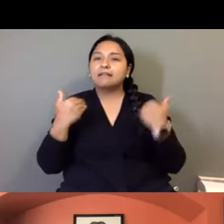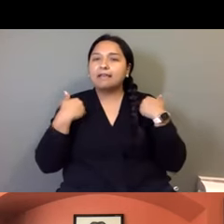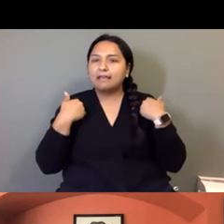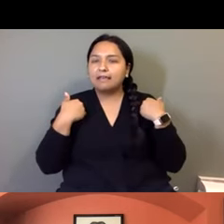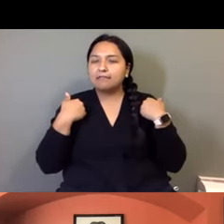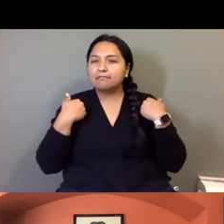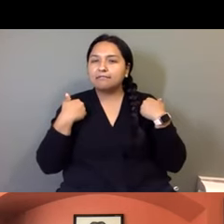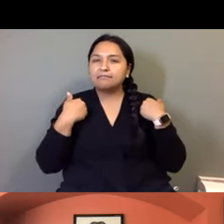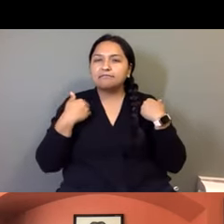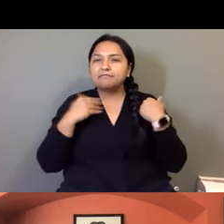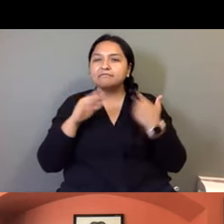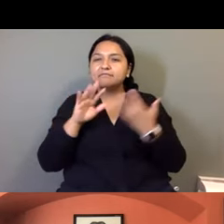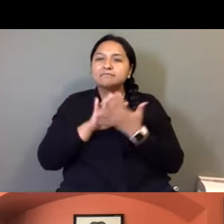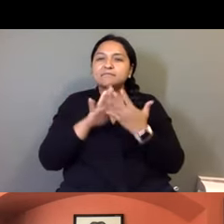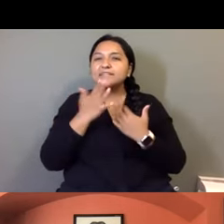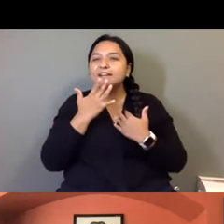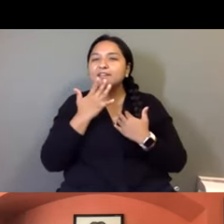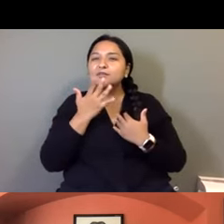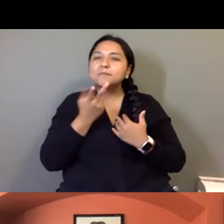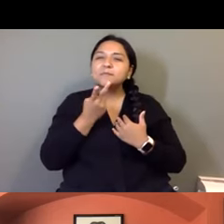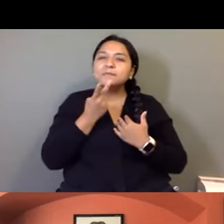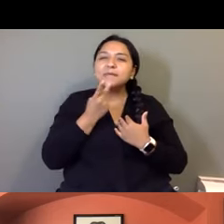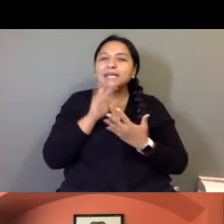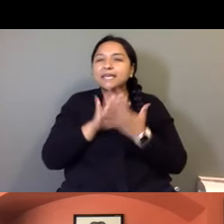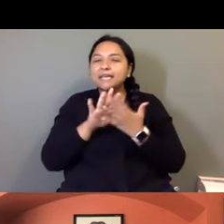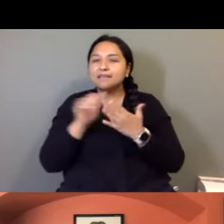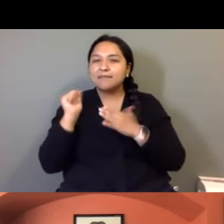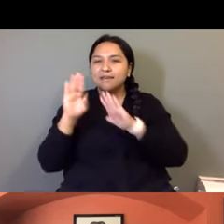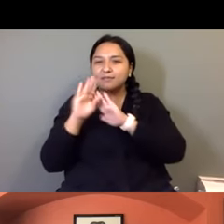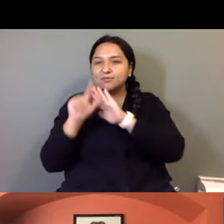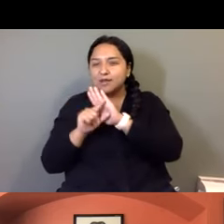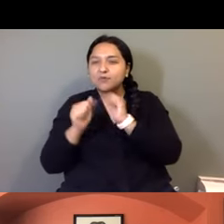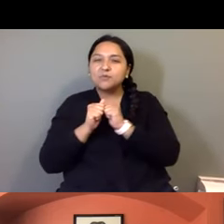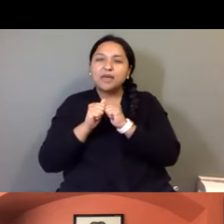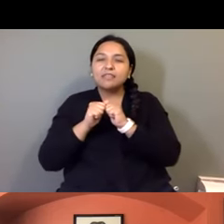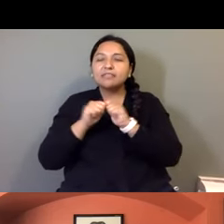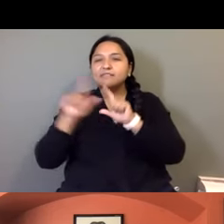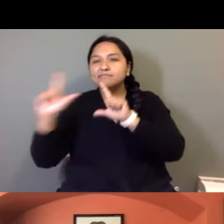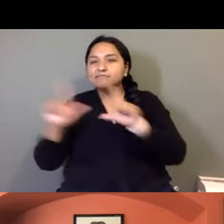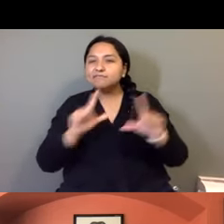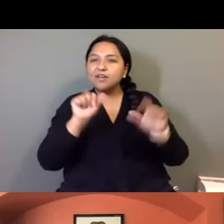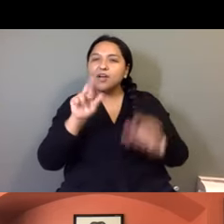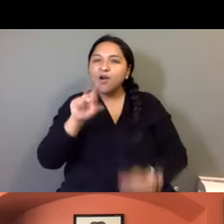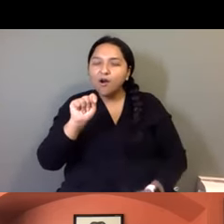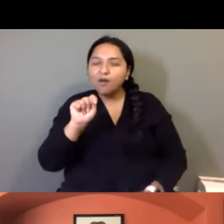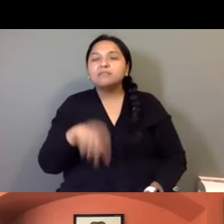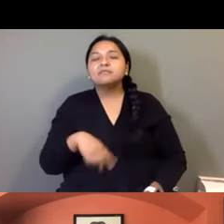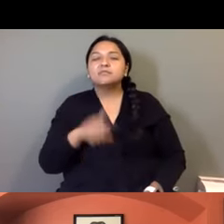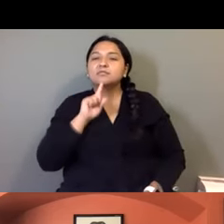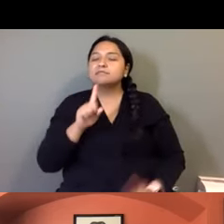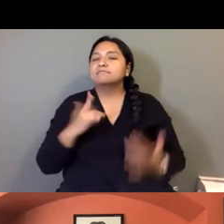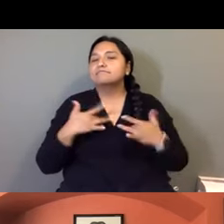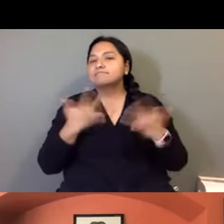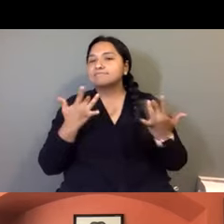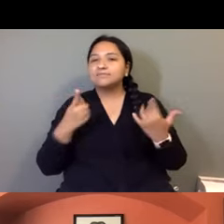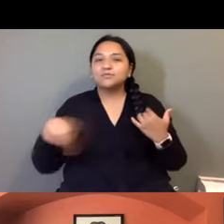sort of peachy the background behind me with some art hanging on the wall. We are so thrilled that you are here to